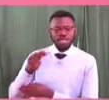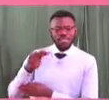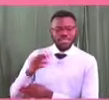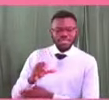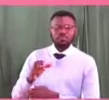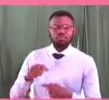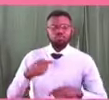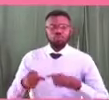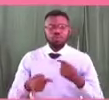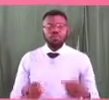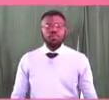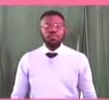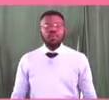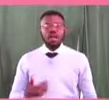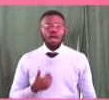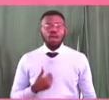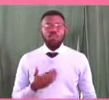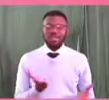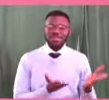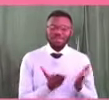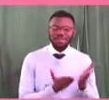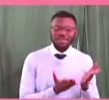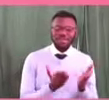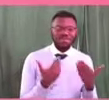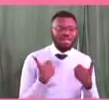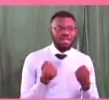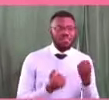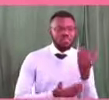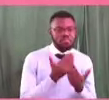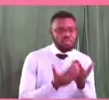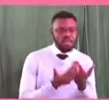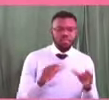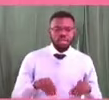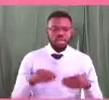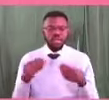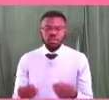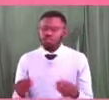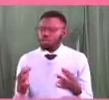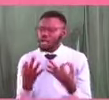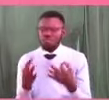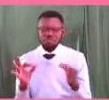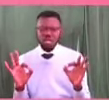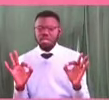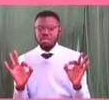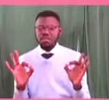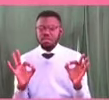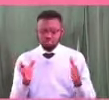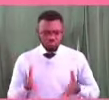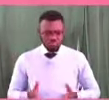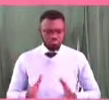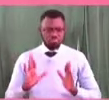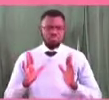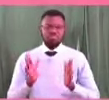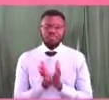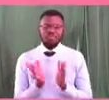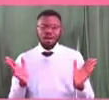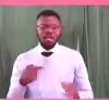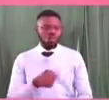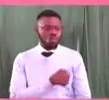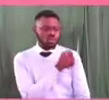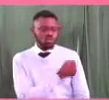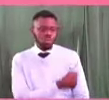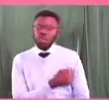maternity services and primary health care are provided free of charge in our public hospitals. At the same